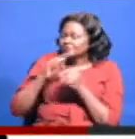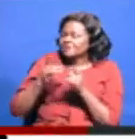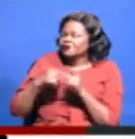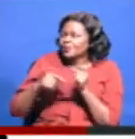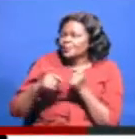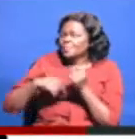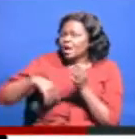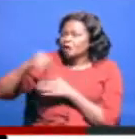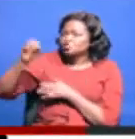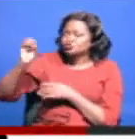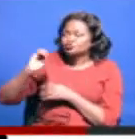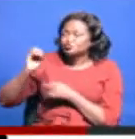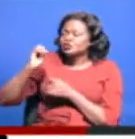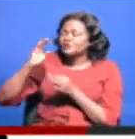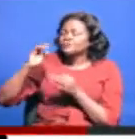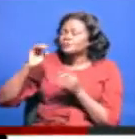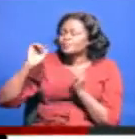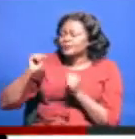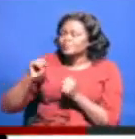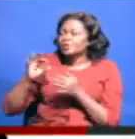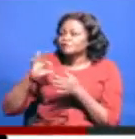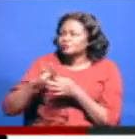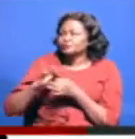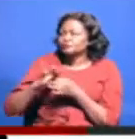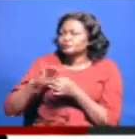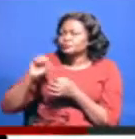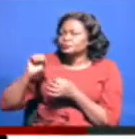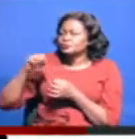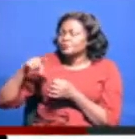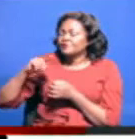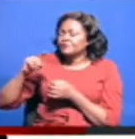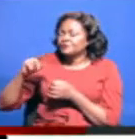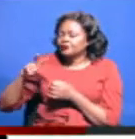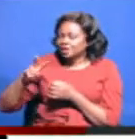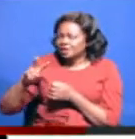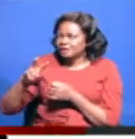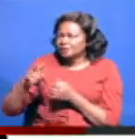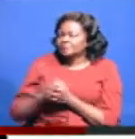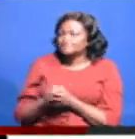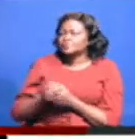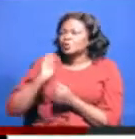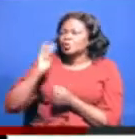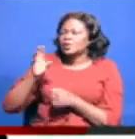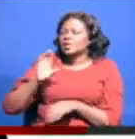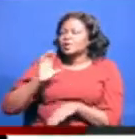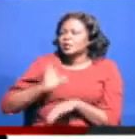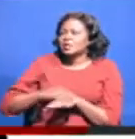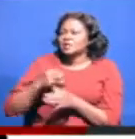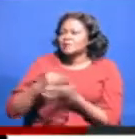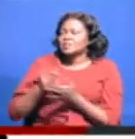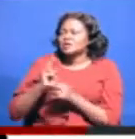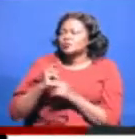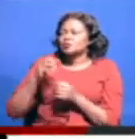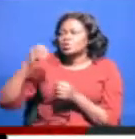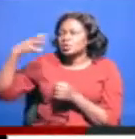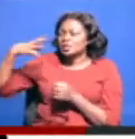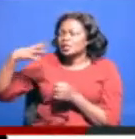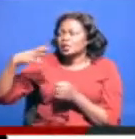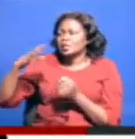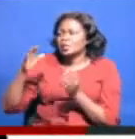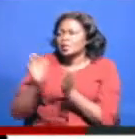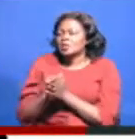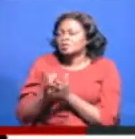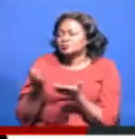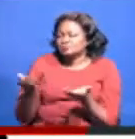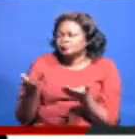outside. If we were able to be enjoined in the SPV, for example, I would take the money that I'm using on electricity and probably put a